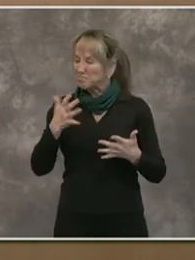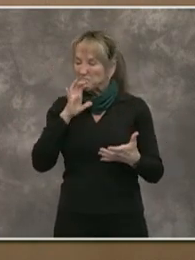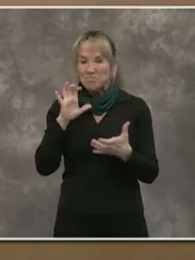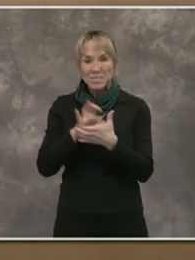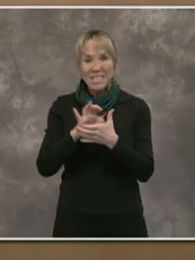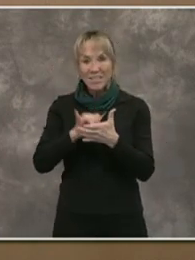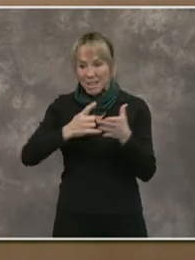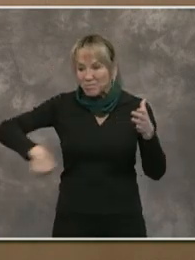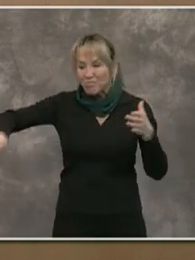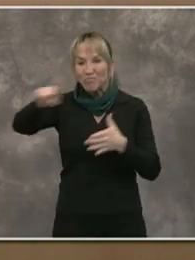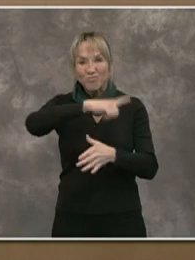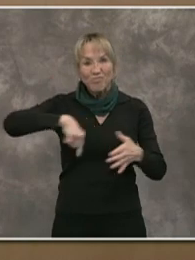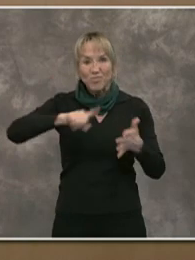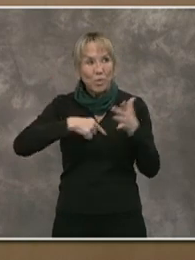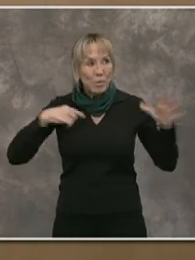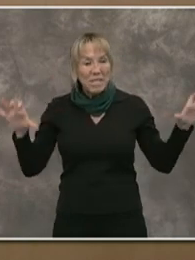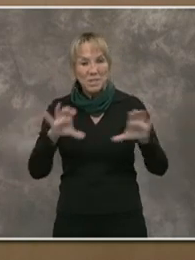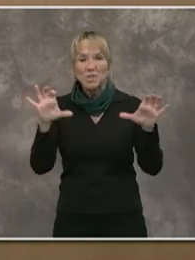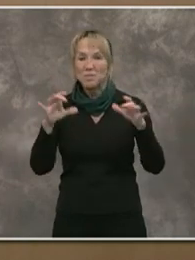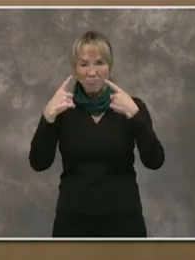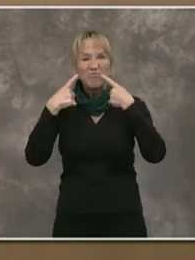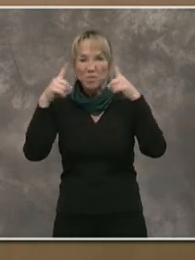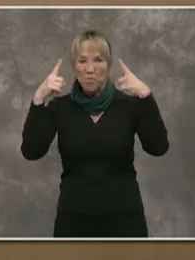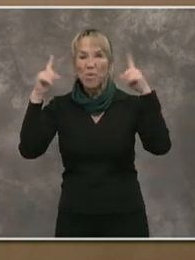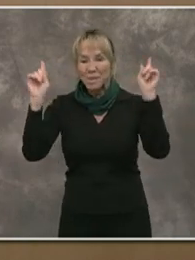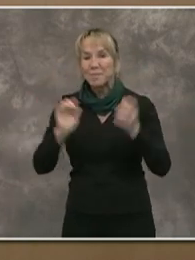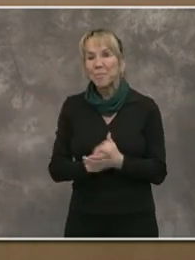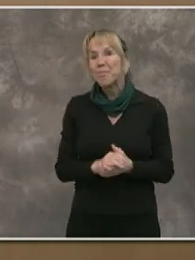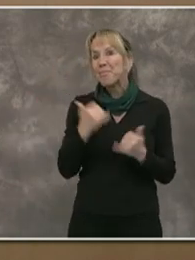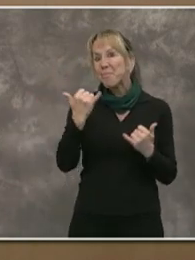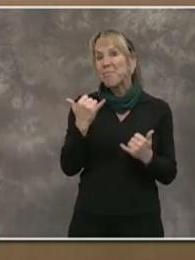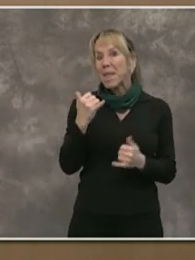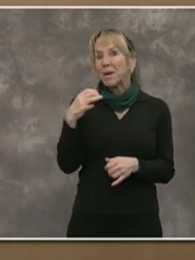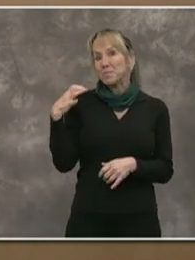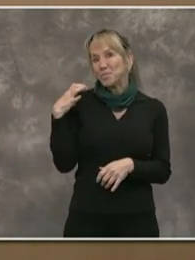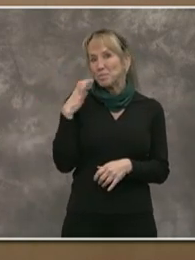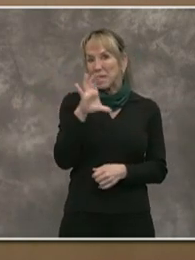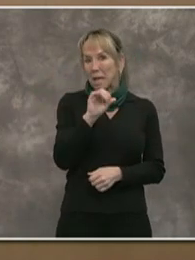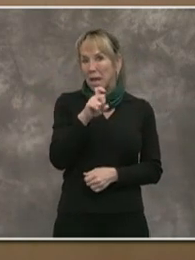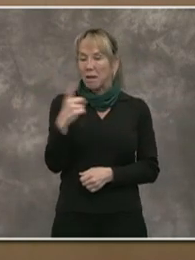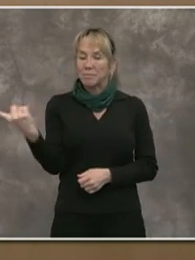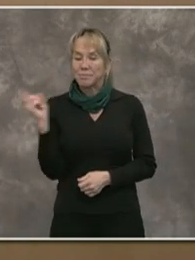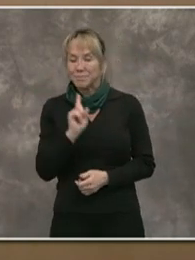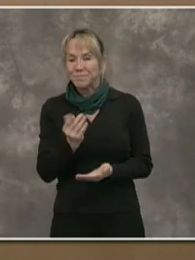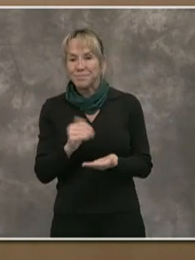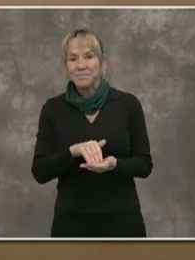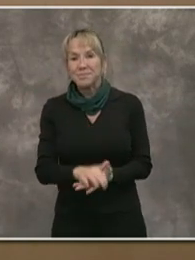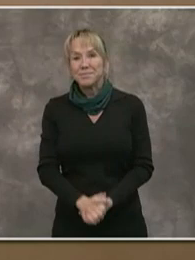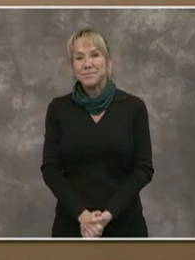are working. Now, please welcome back to the podium Chairman Cox.